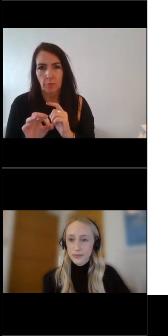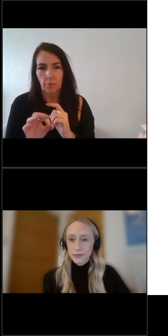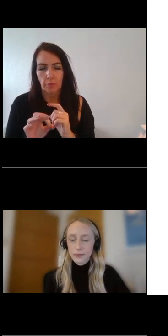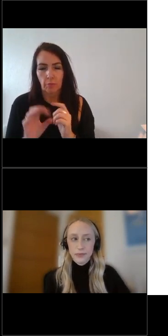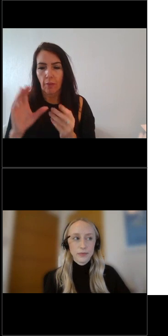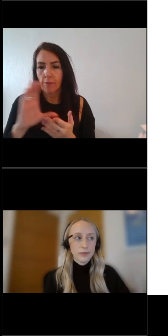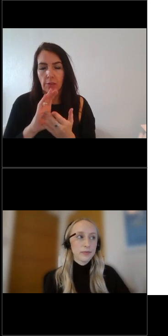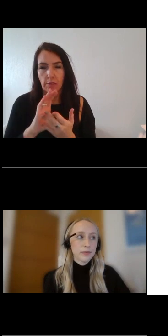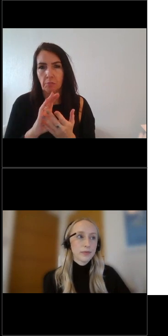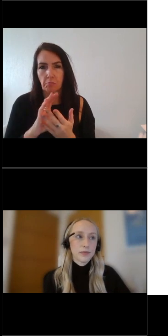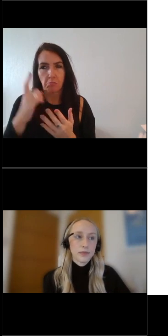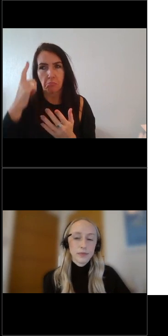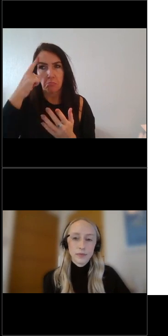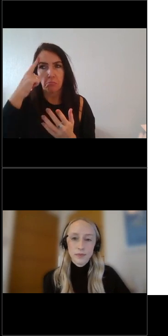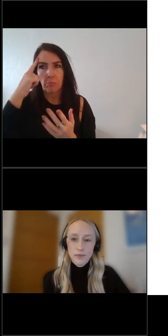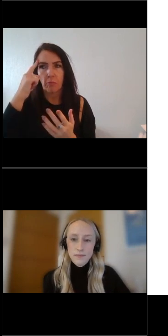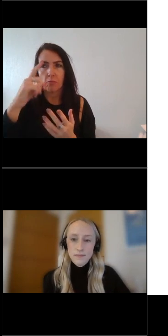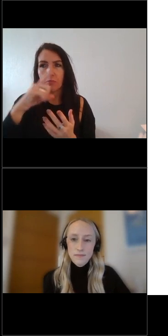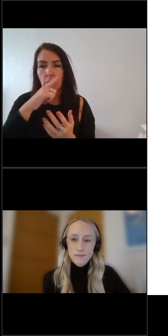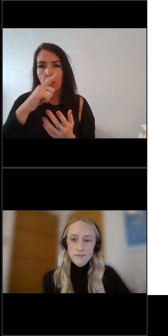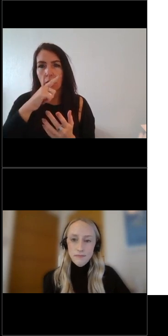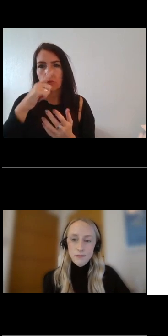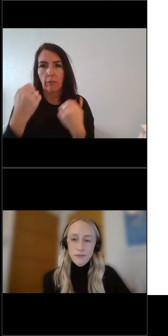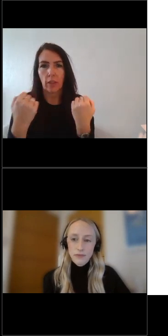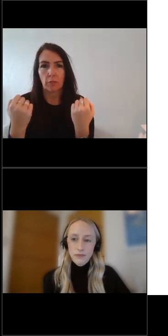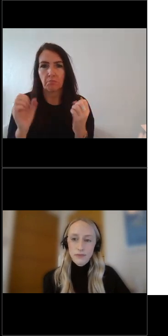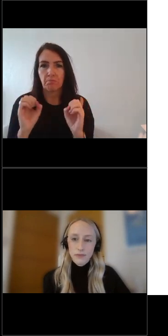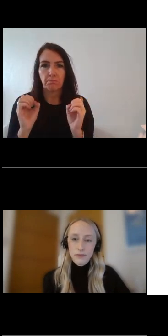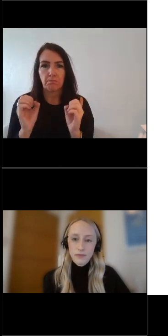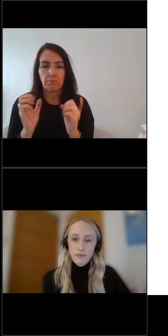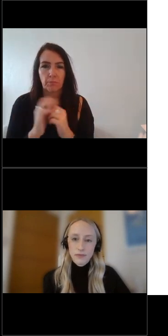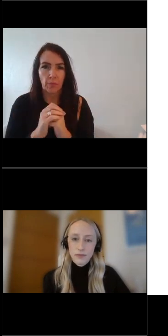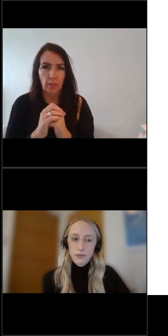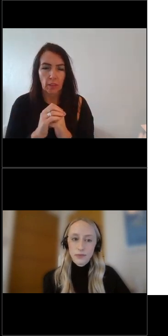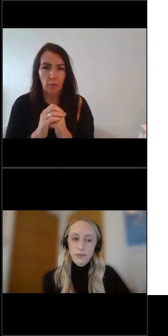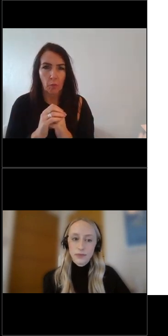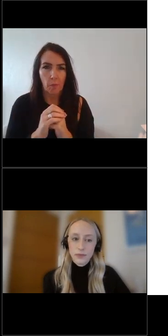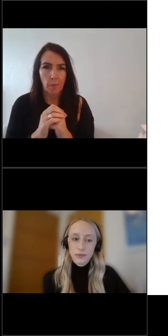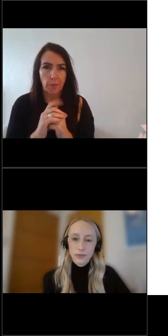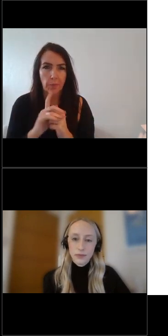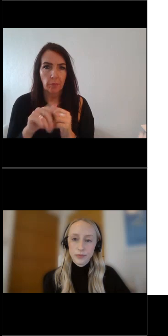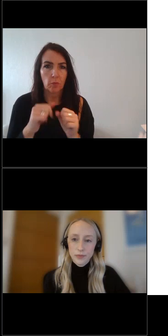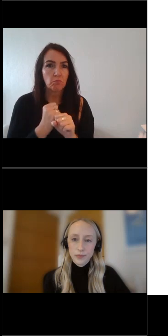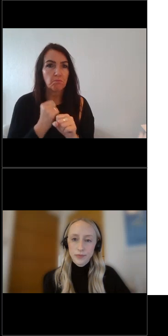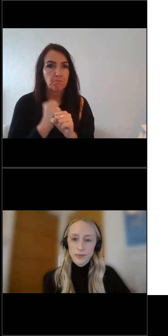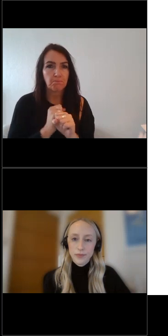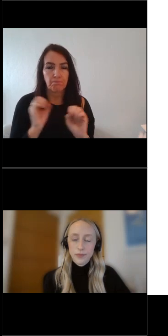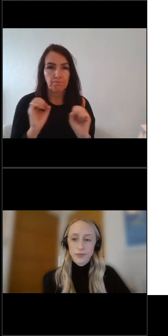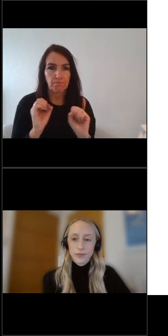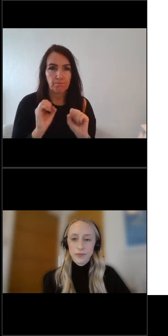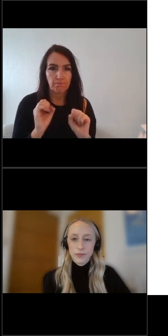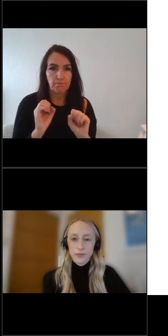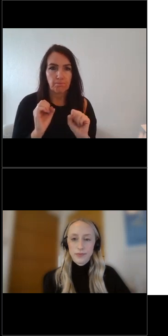funding that I could pick out for electrifying vehicles from the government side of it.